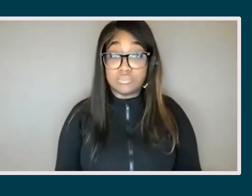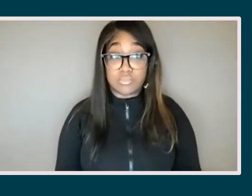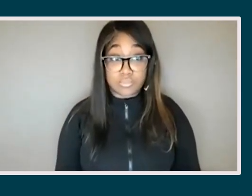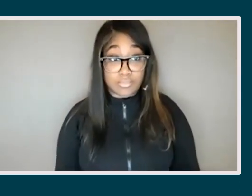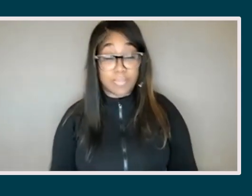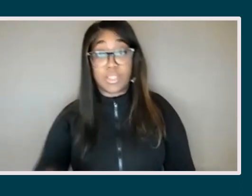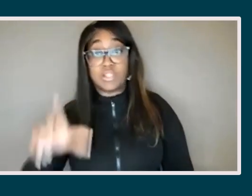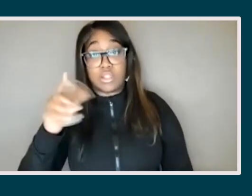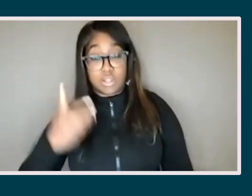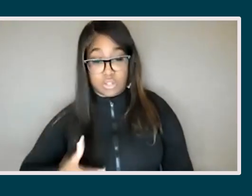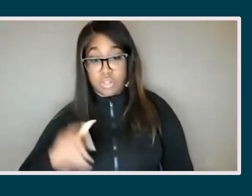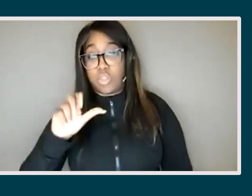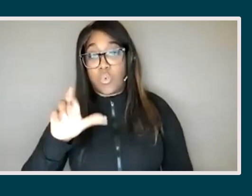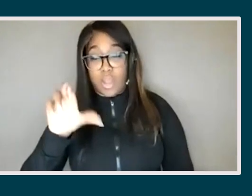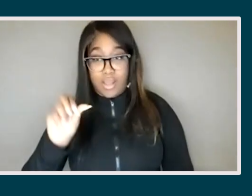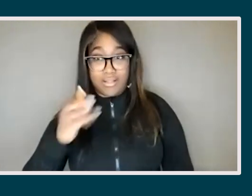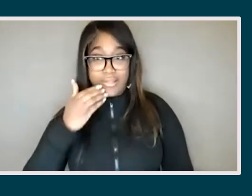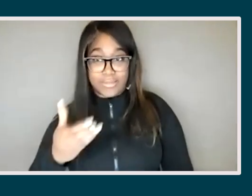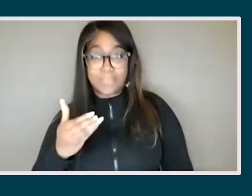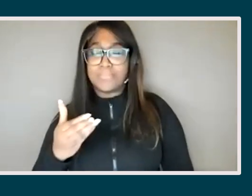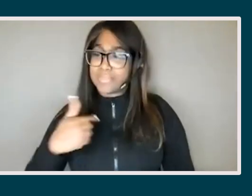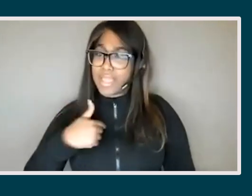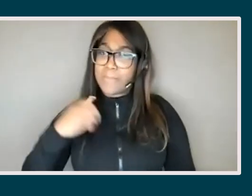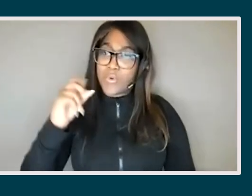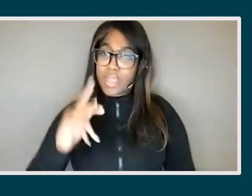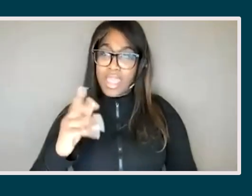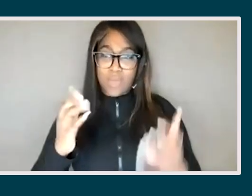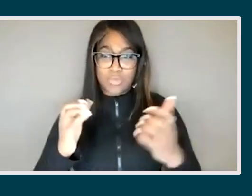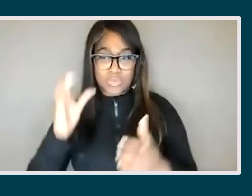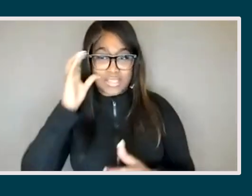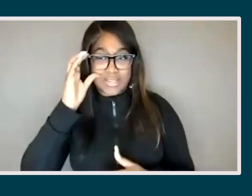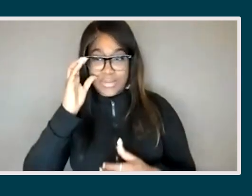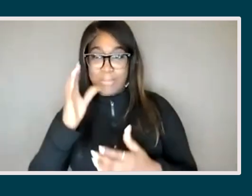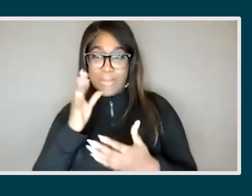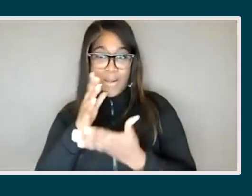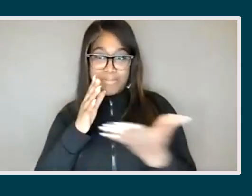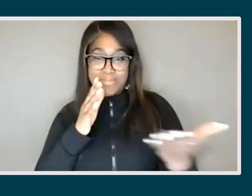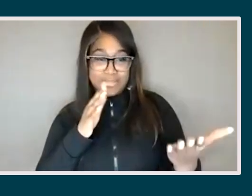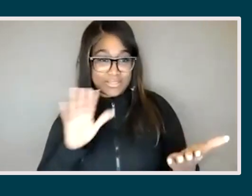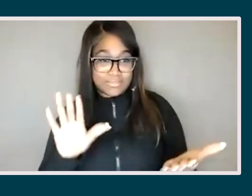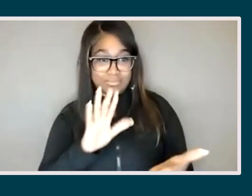Thank you. This is Laura. I'm okay. I really want to hear the mom's responses to that.